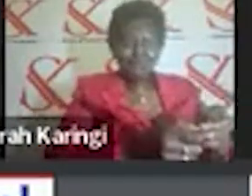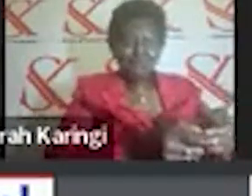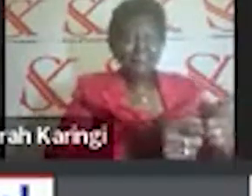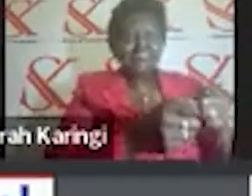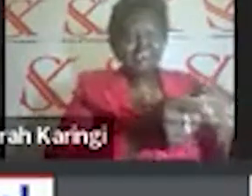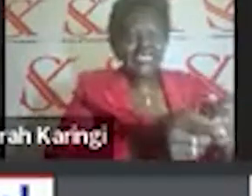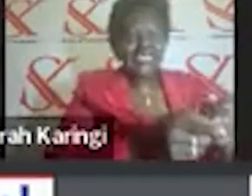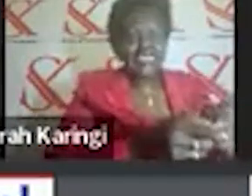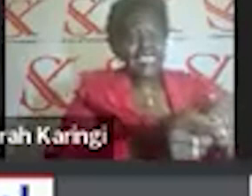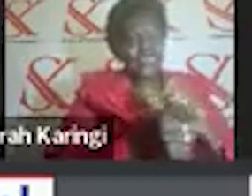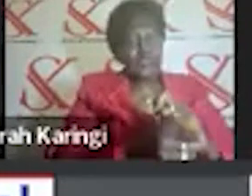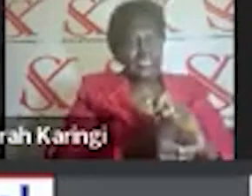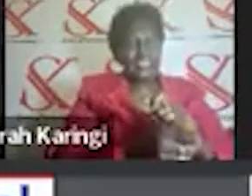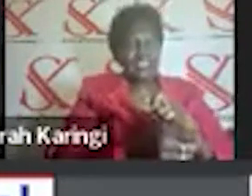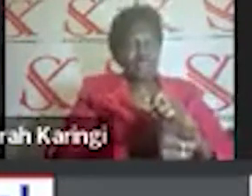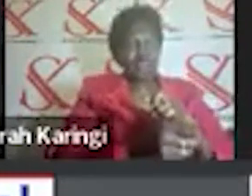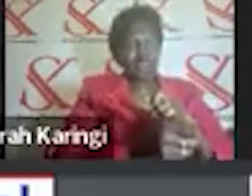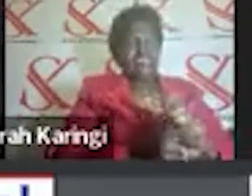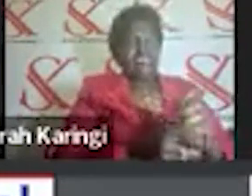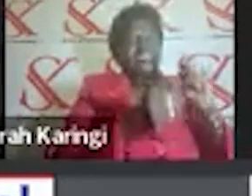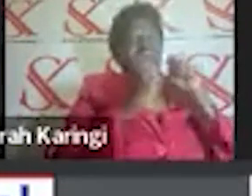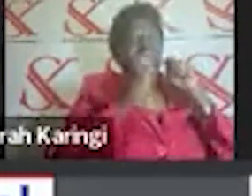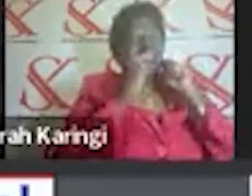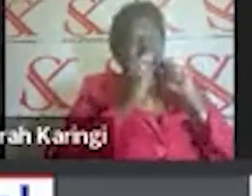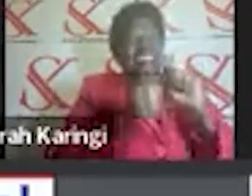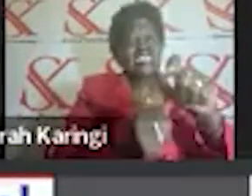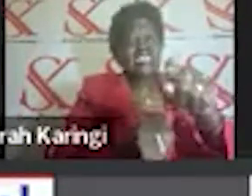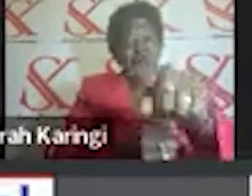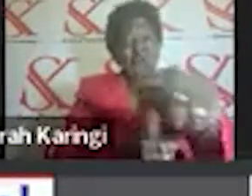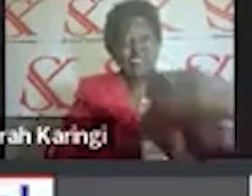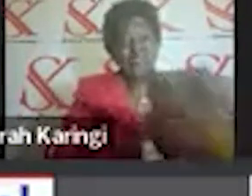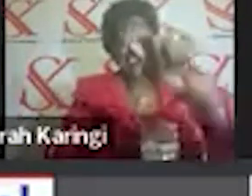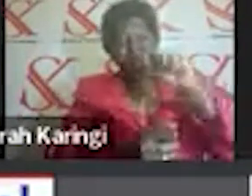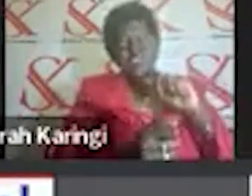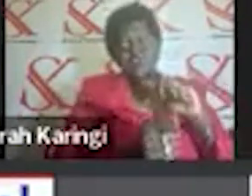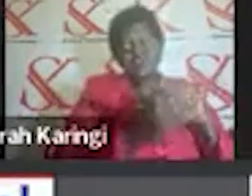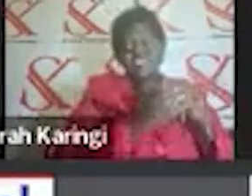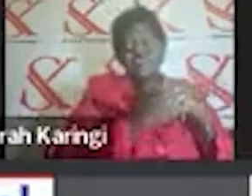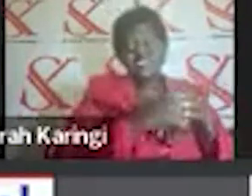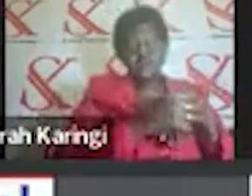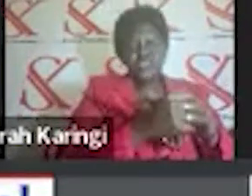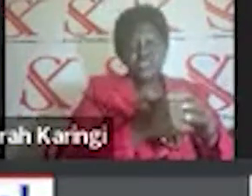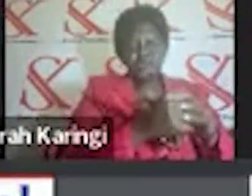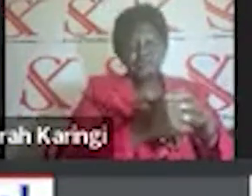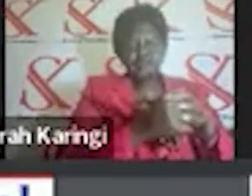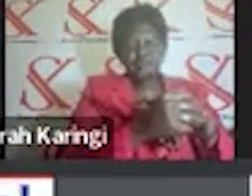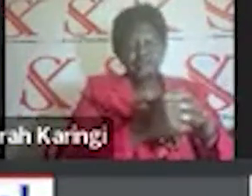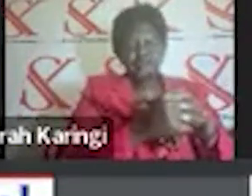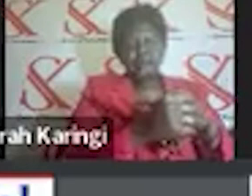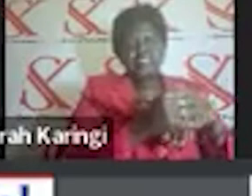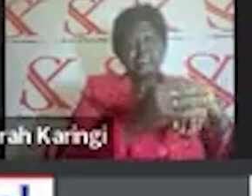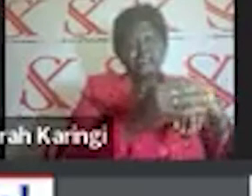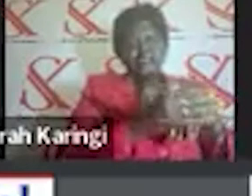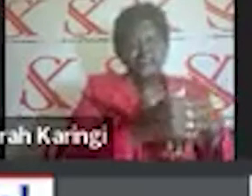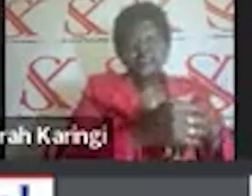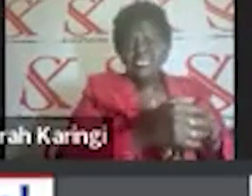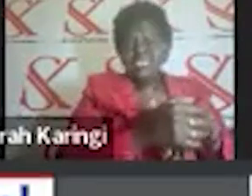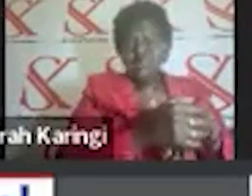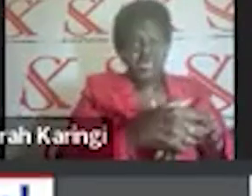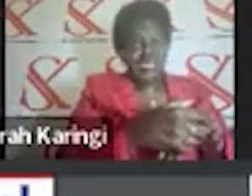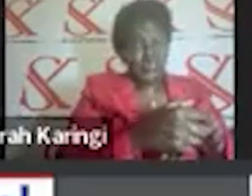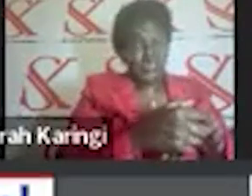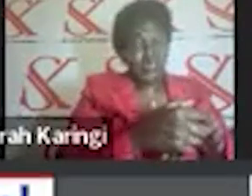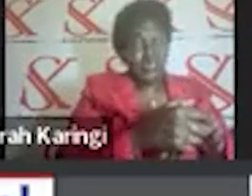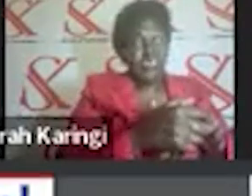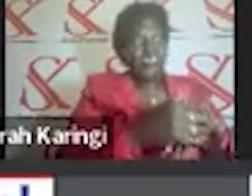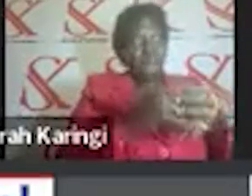to, tafadhali, just connect her. Then another thing, there's somebody who has talked about is being trustworthy. Most of us are